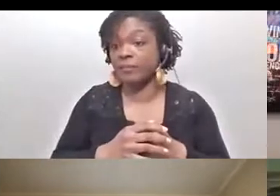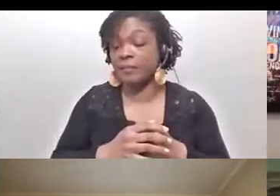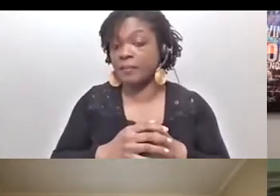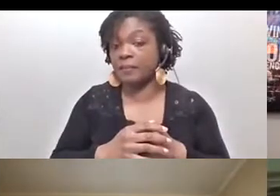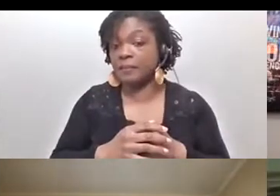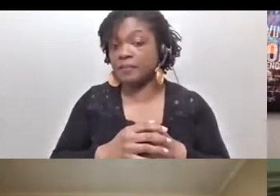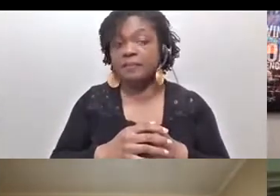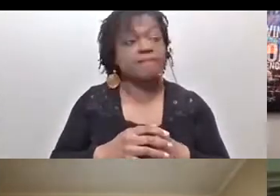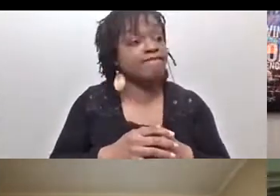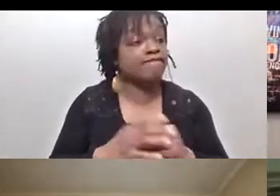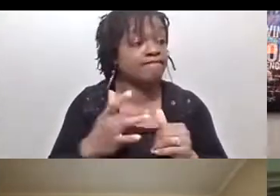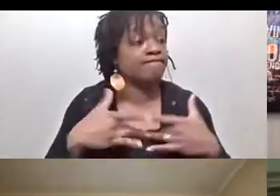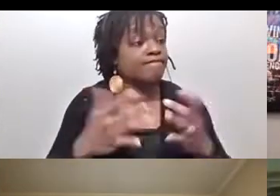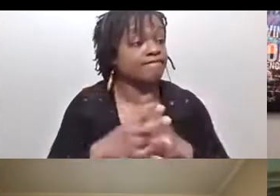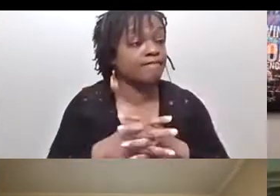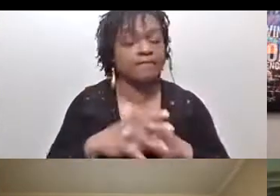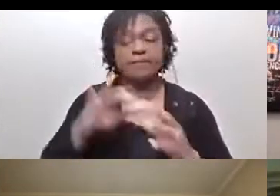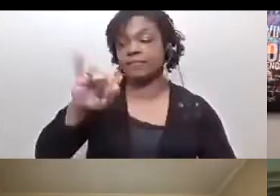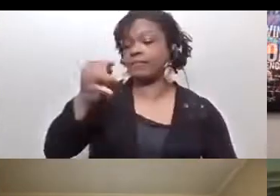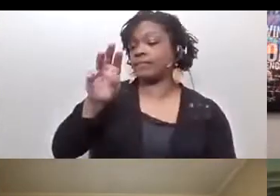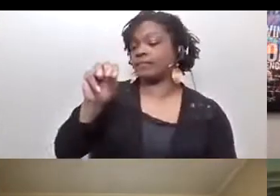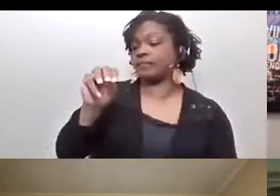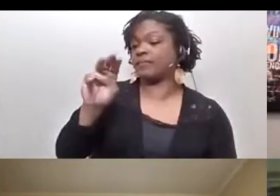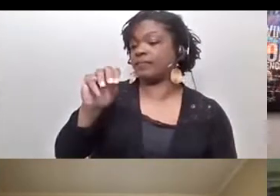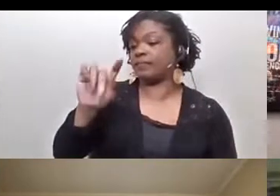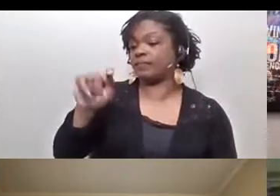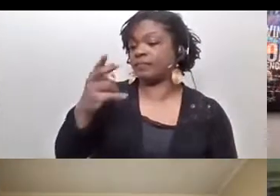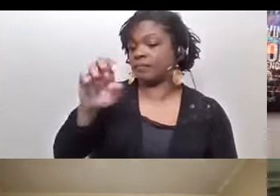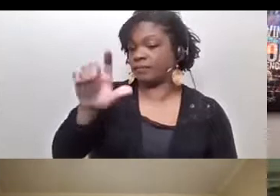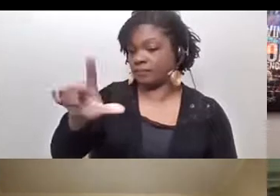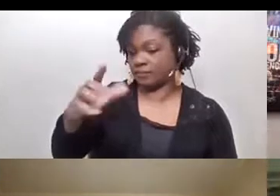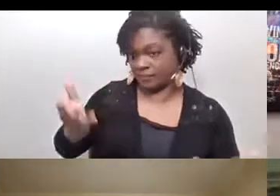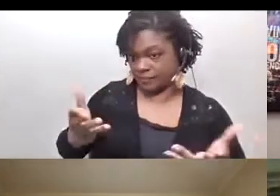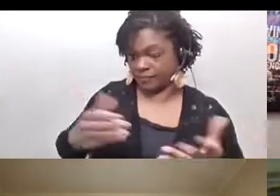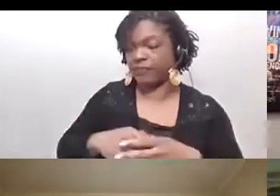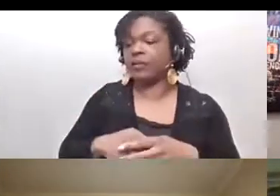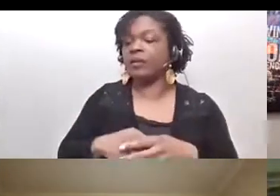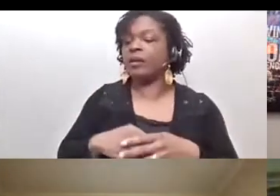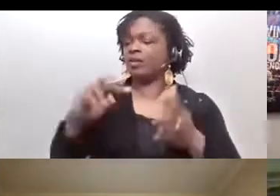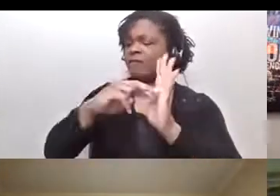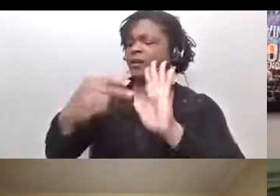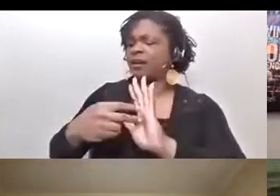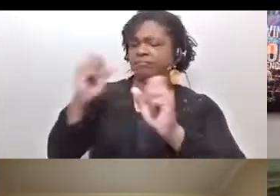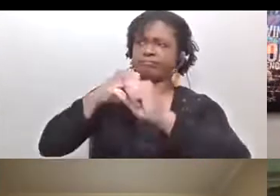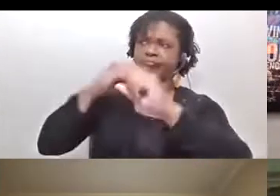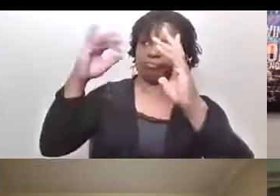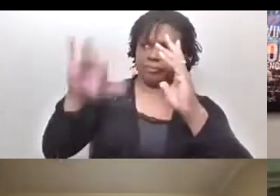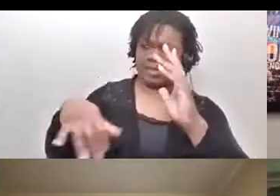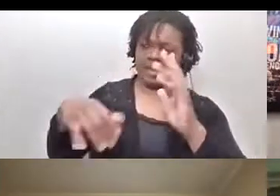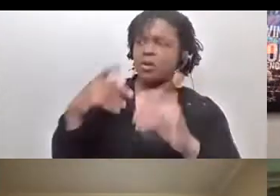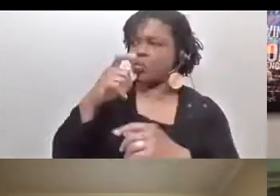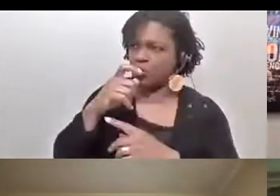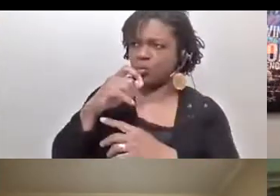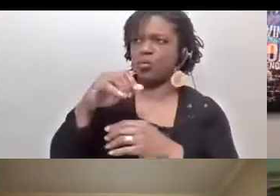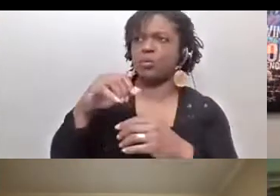Yes. This is Jim Mitchell. I was wondering how you're defining for the purposes of this statute who